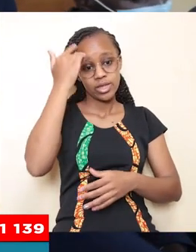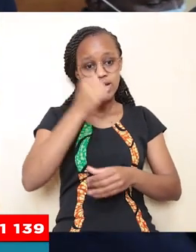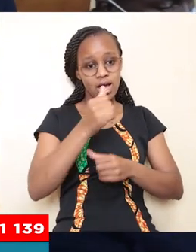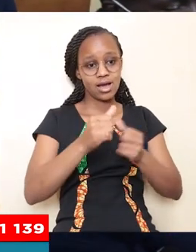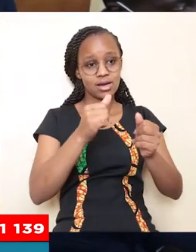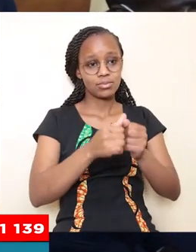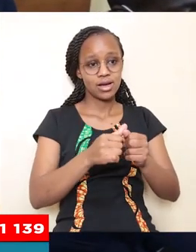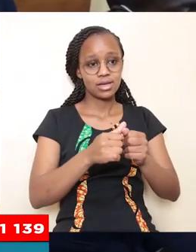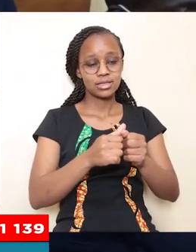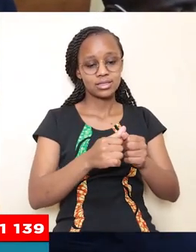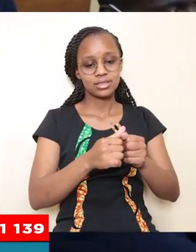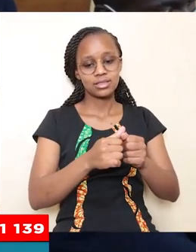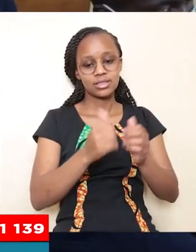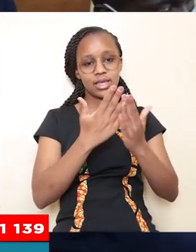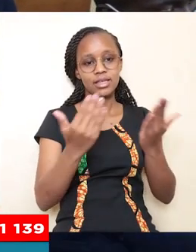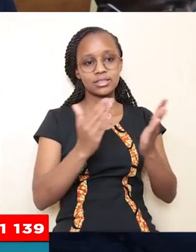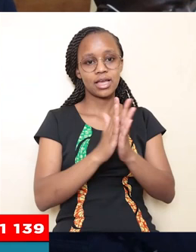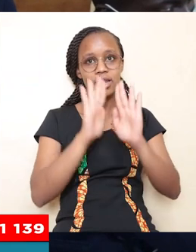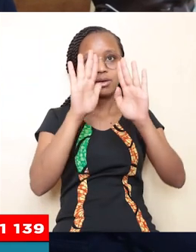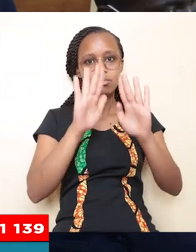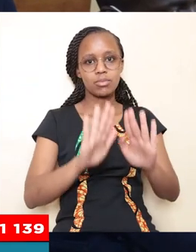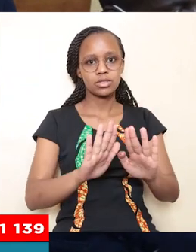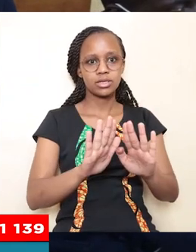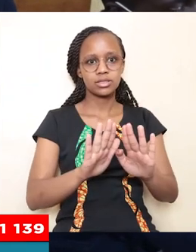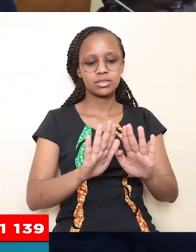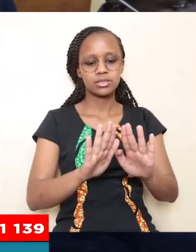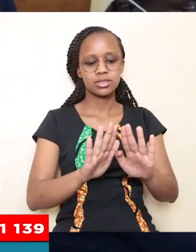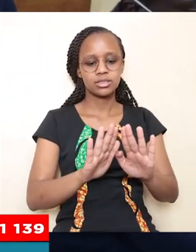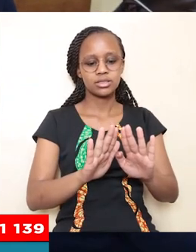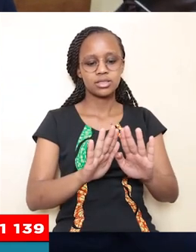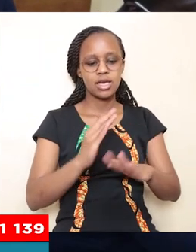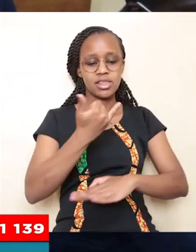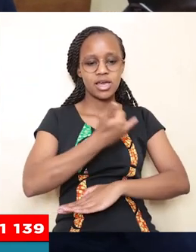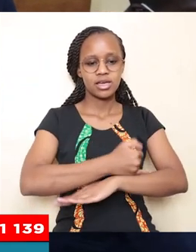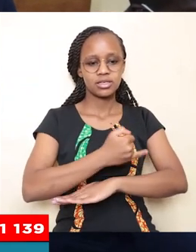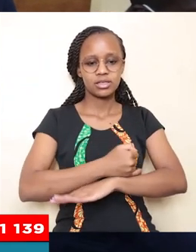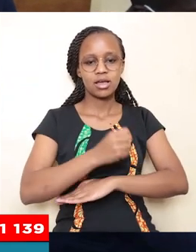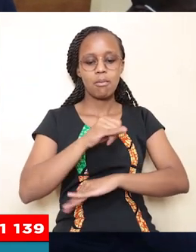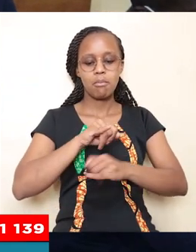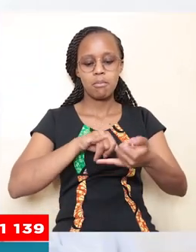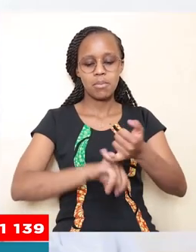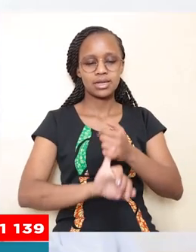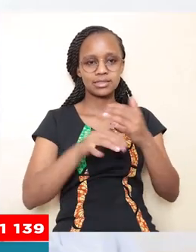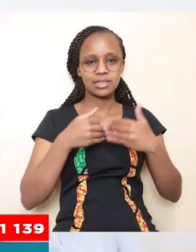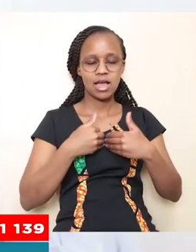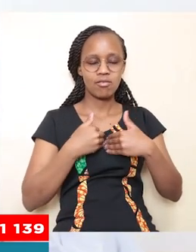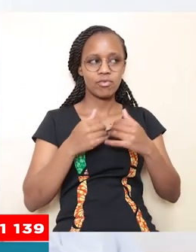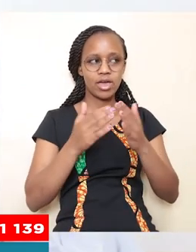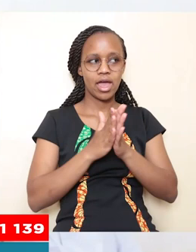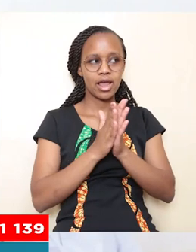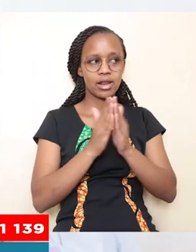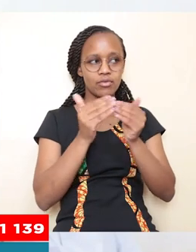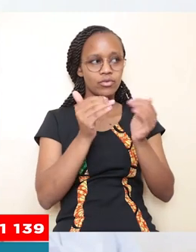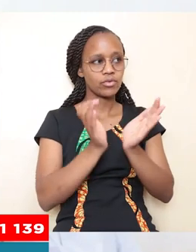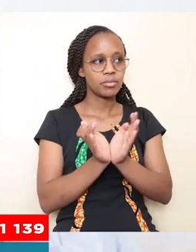the significance and importance of the institutions of marriage and